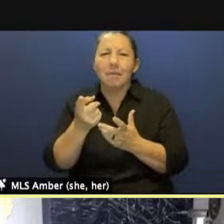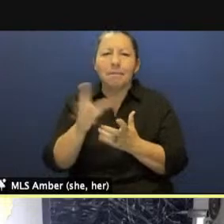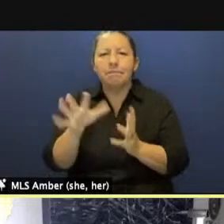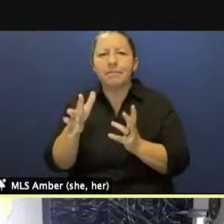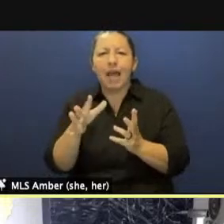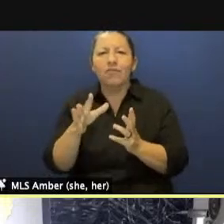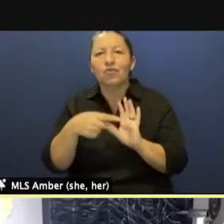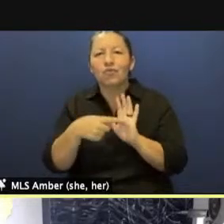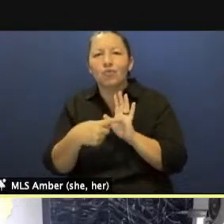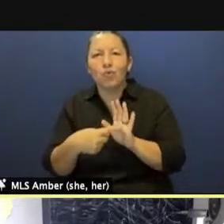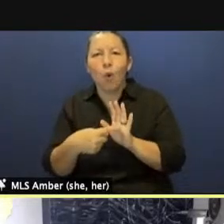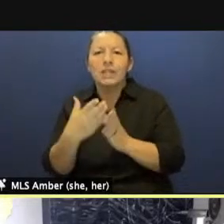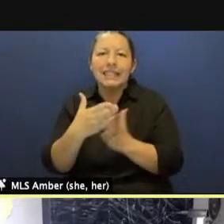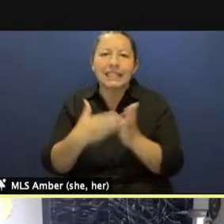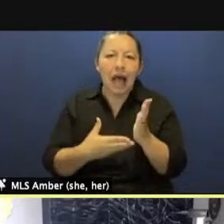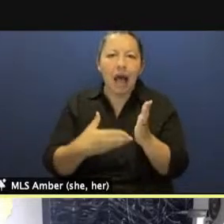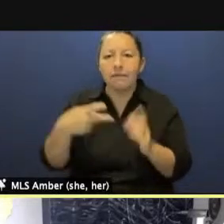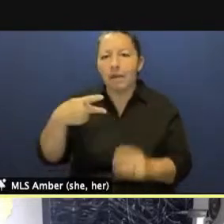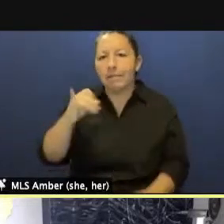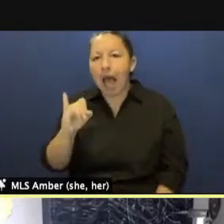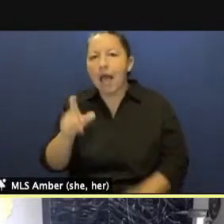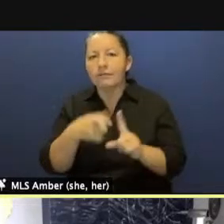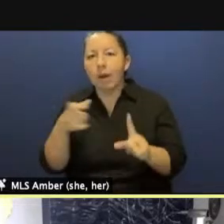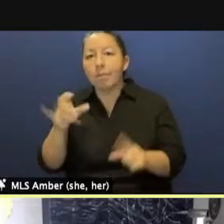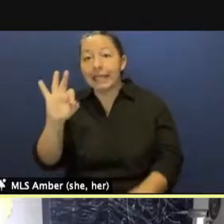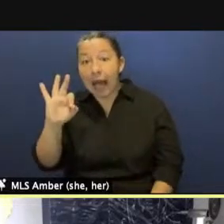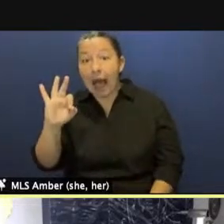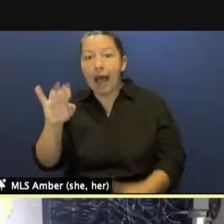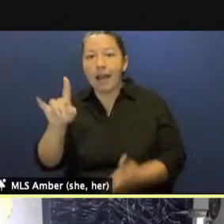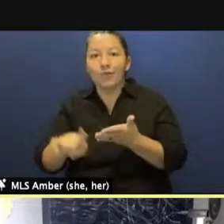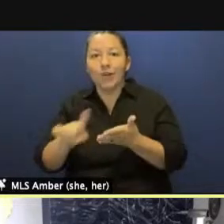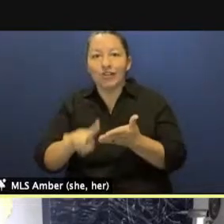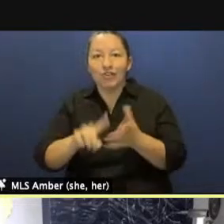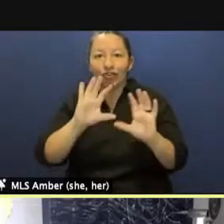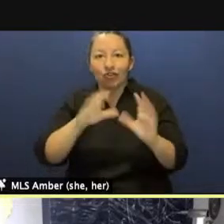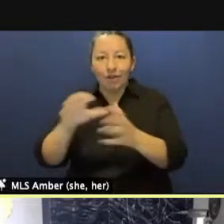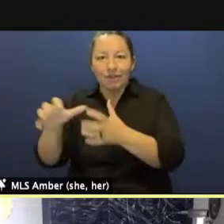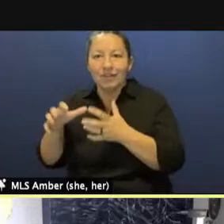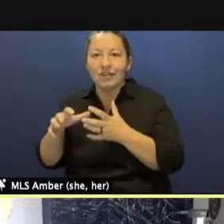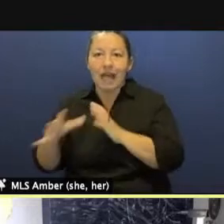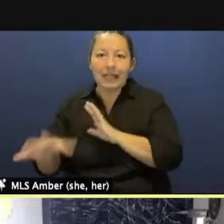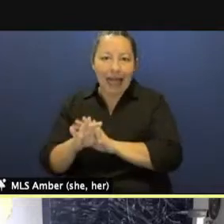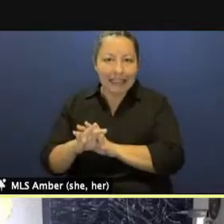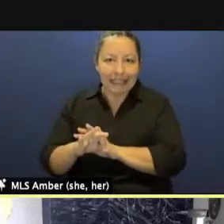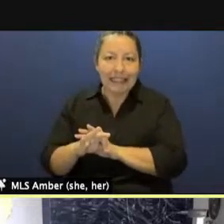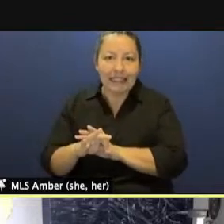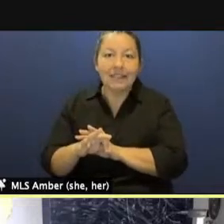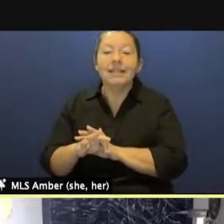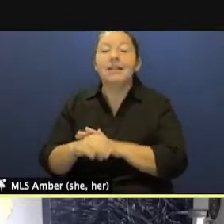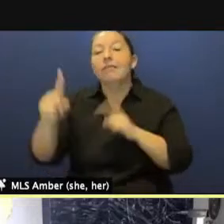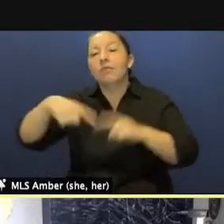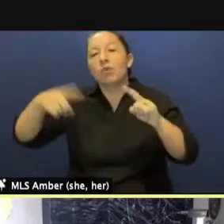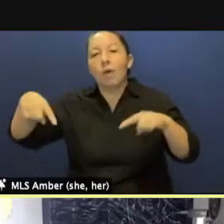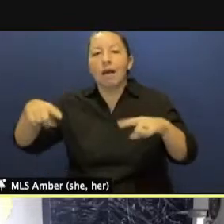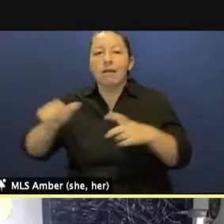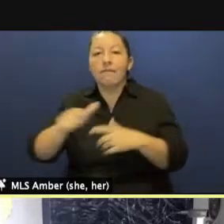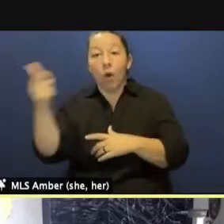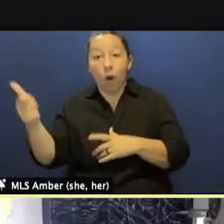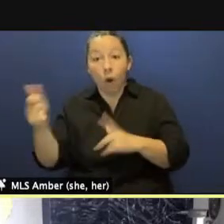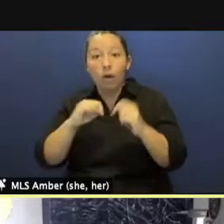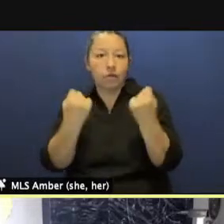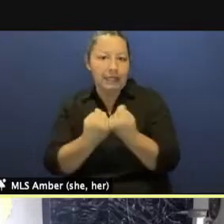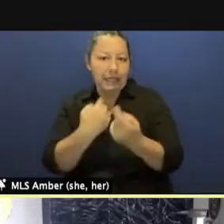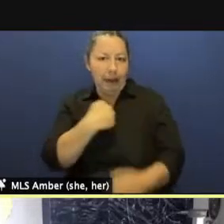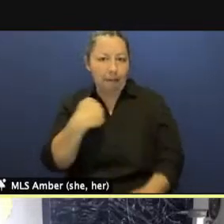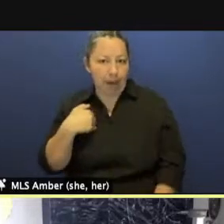the PIs from the 9 research consortia selected and a variety of the other team